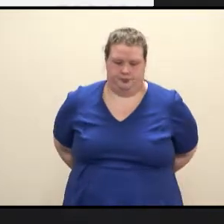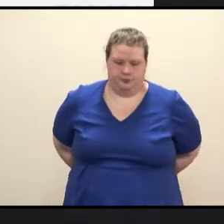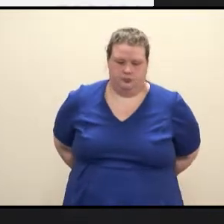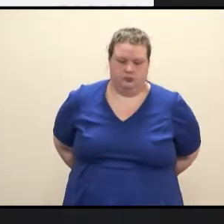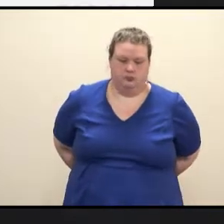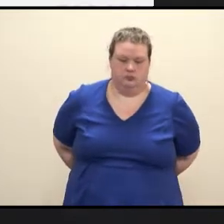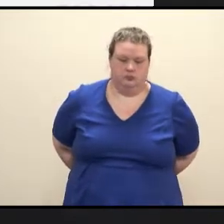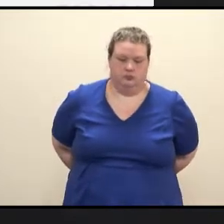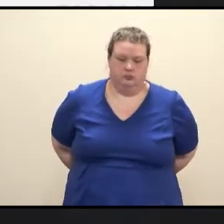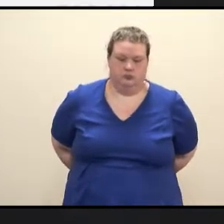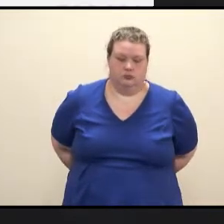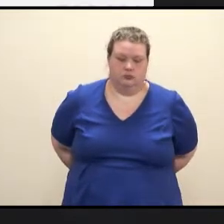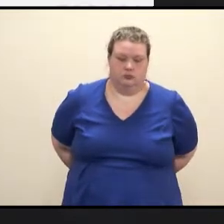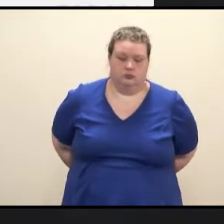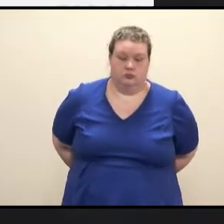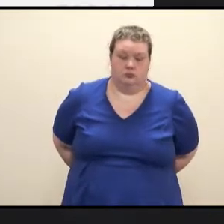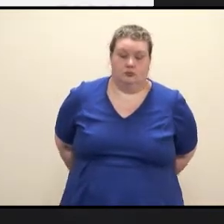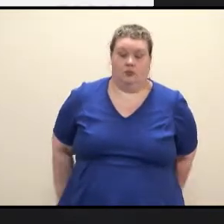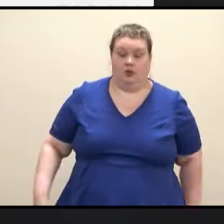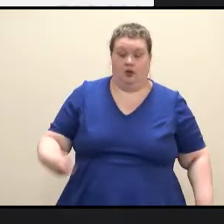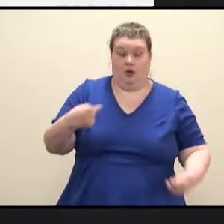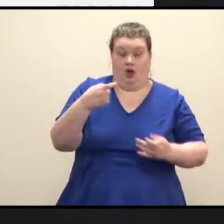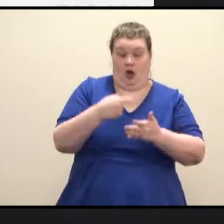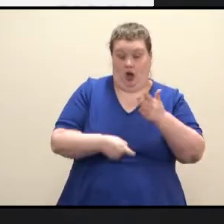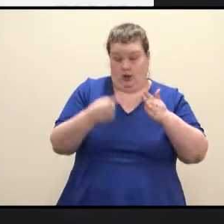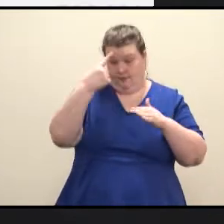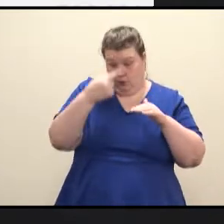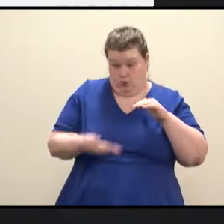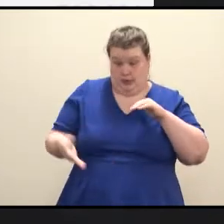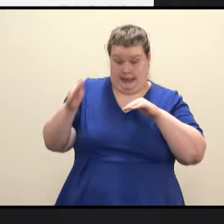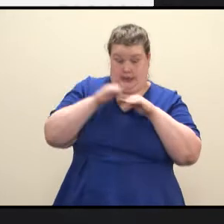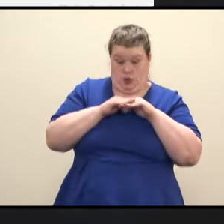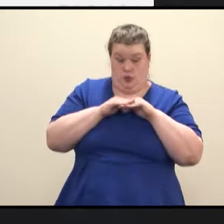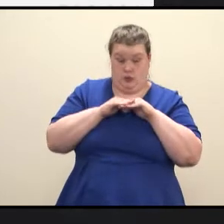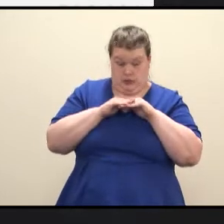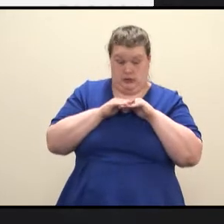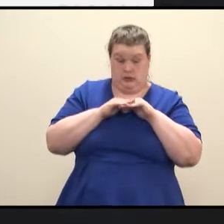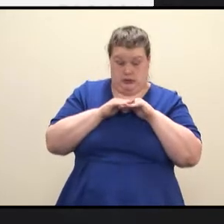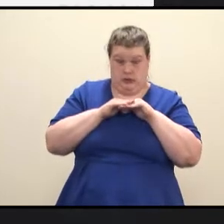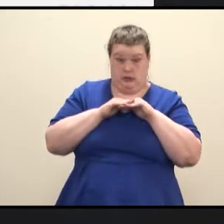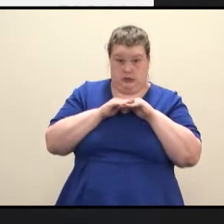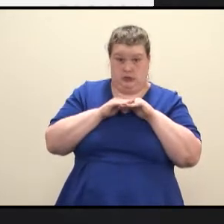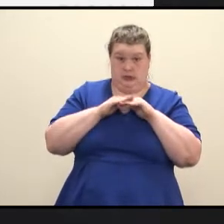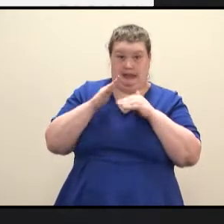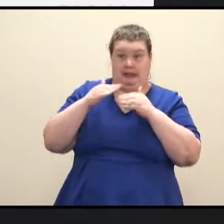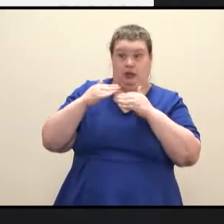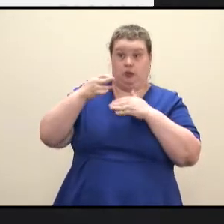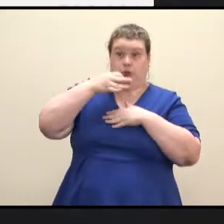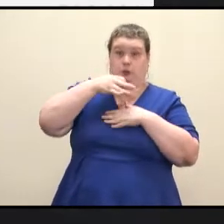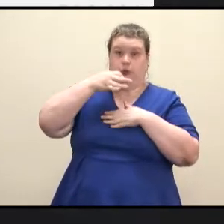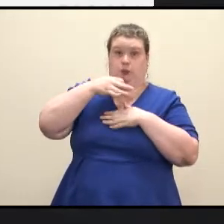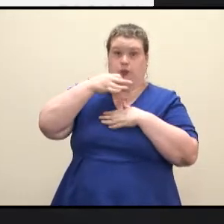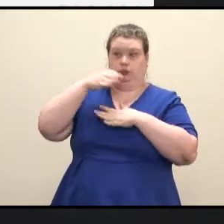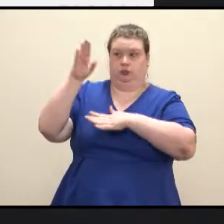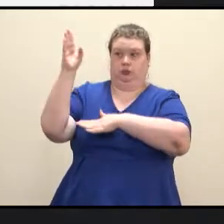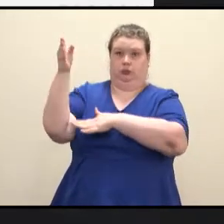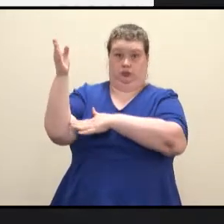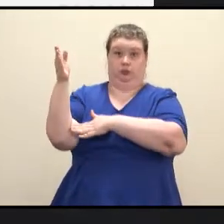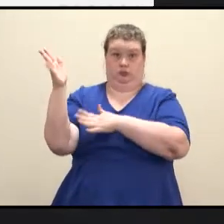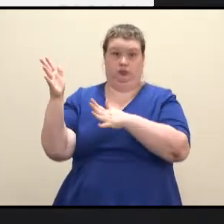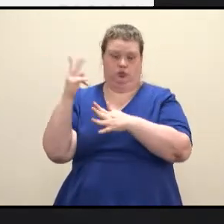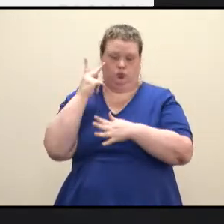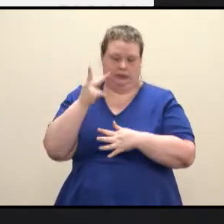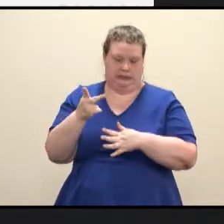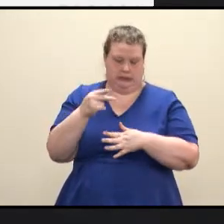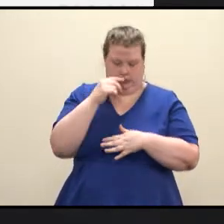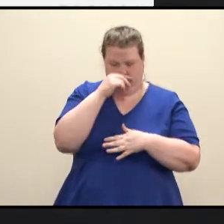The cost of the salary increase, that's in the presentation you're going to see in a little bit, but